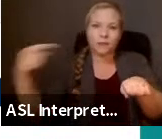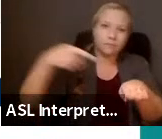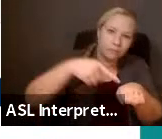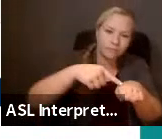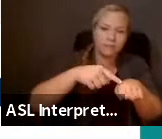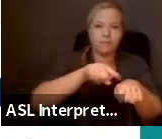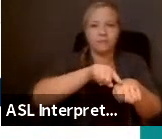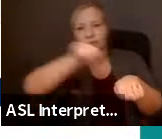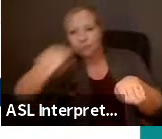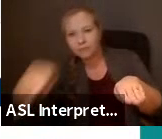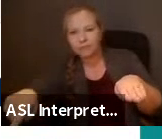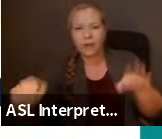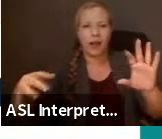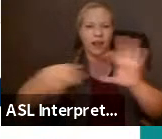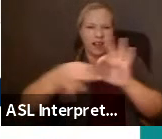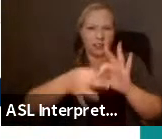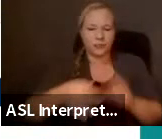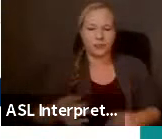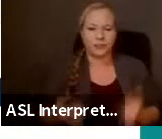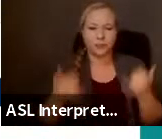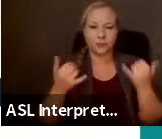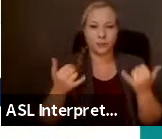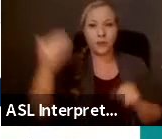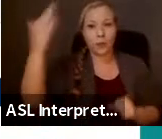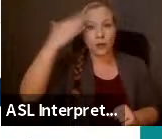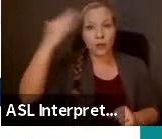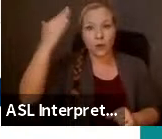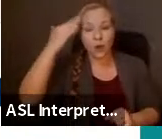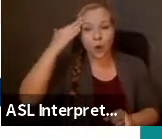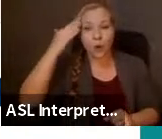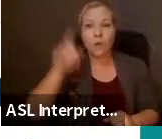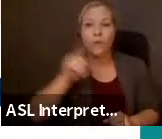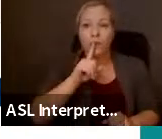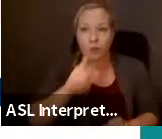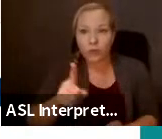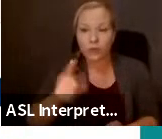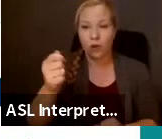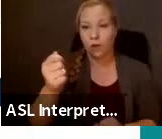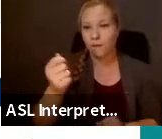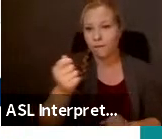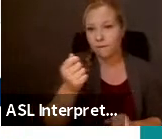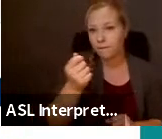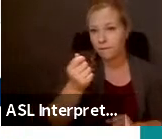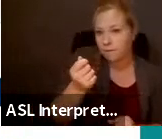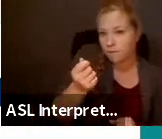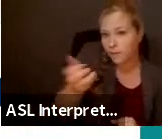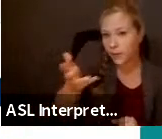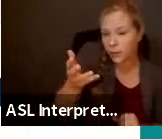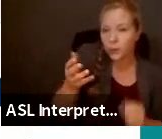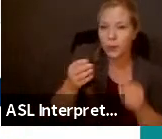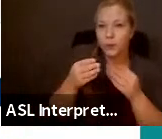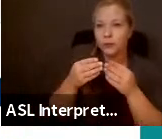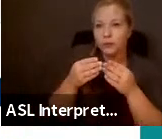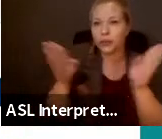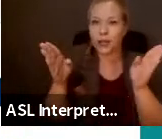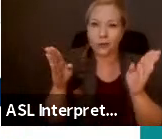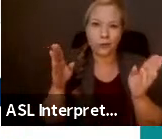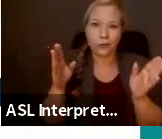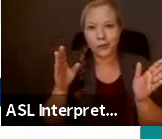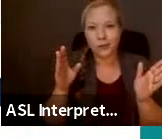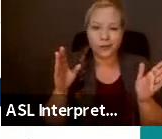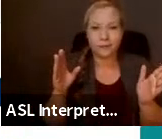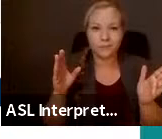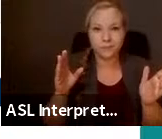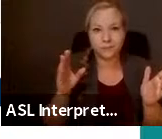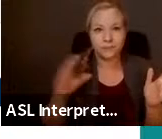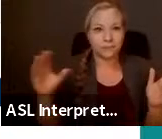you know, we know that there are a few things that some general assumptions we can make with the project and what we